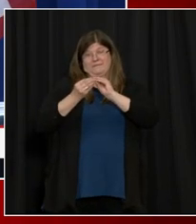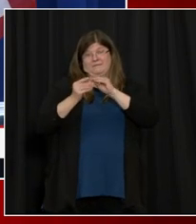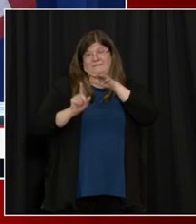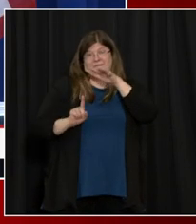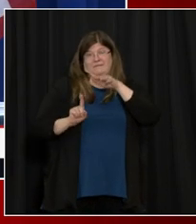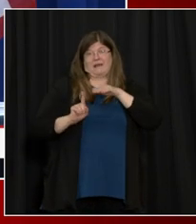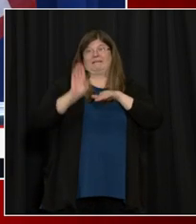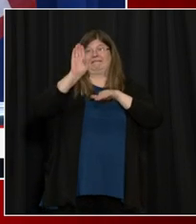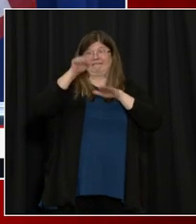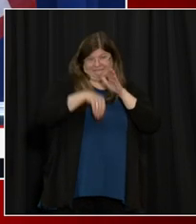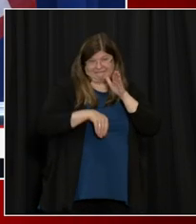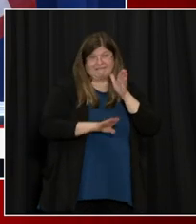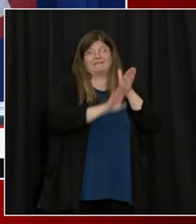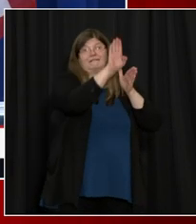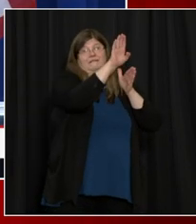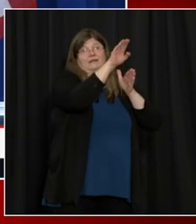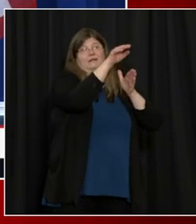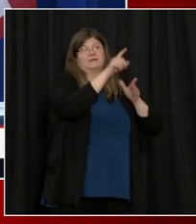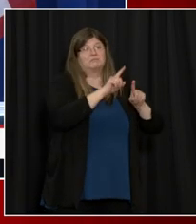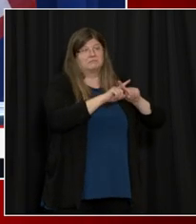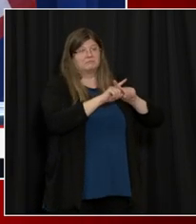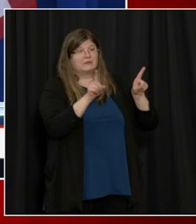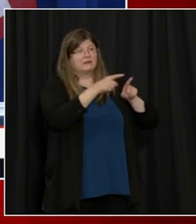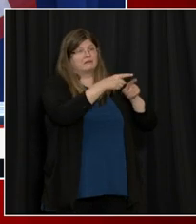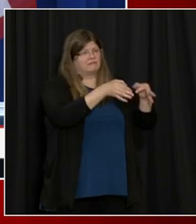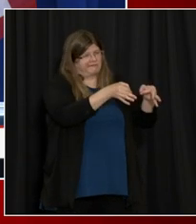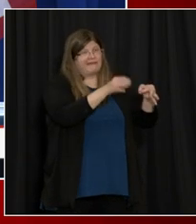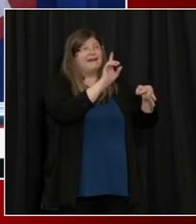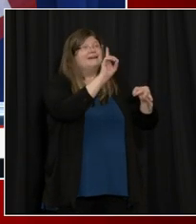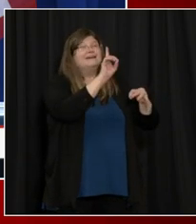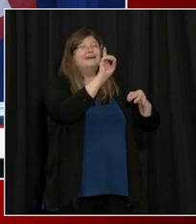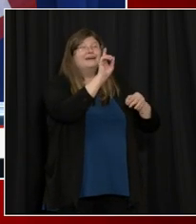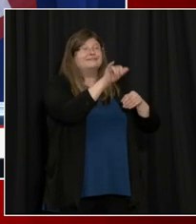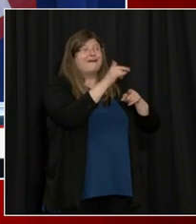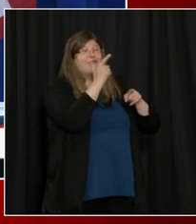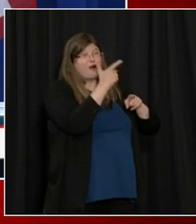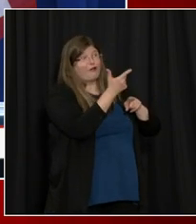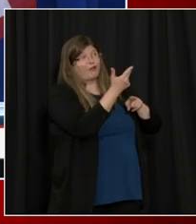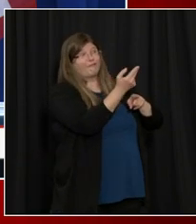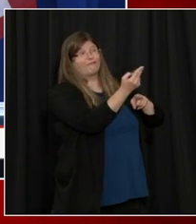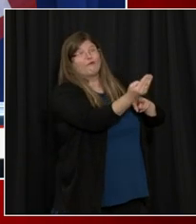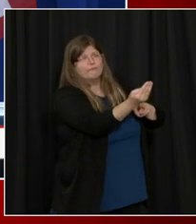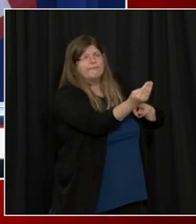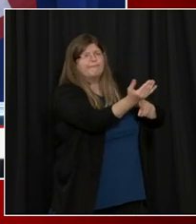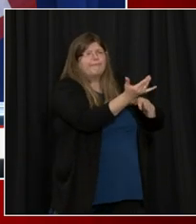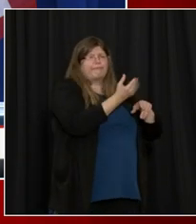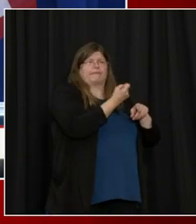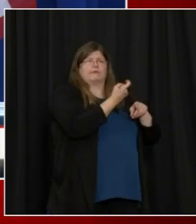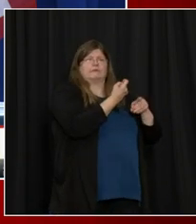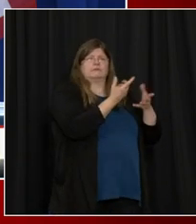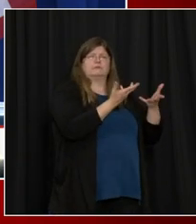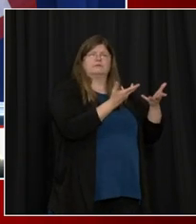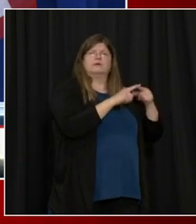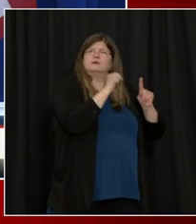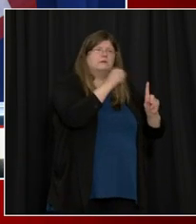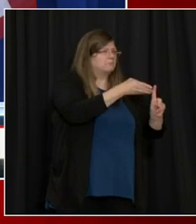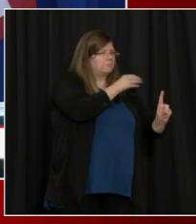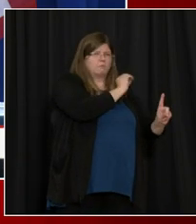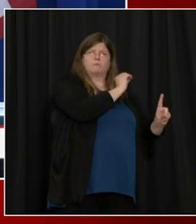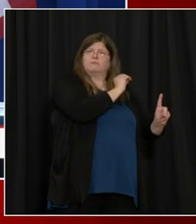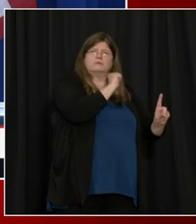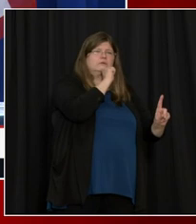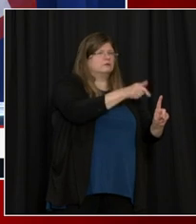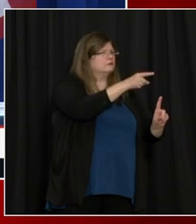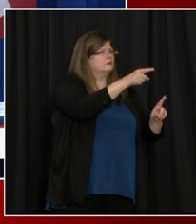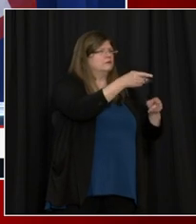days of the reopening after as opposed to starting back to the days here? Can you explain it in simple terms for the public? Well, I'm going to explain it in